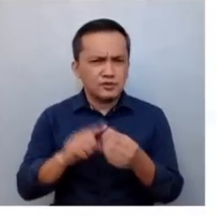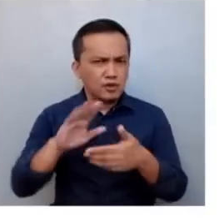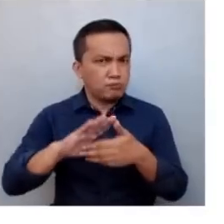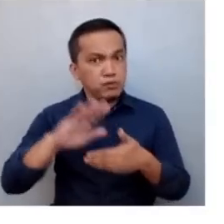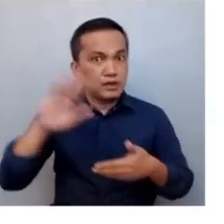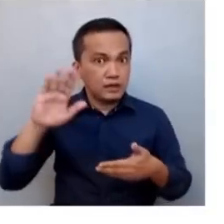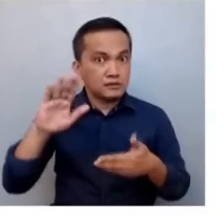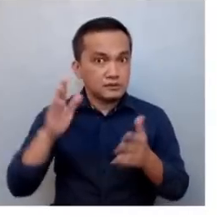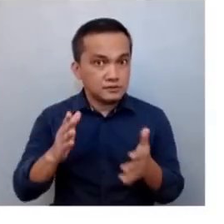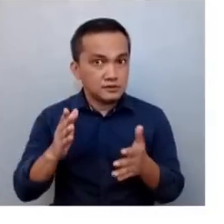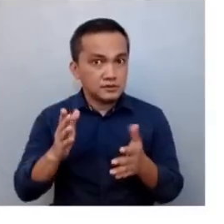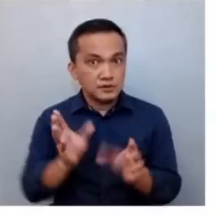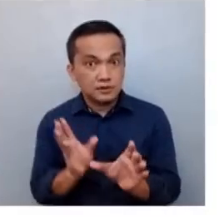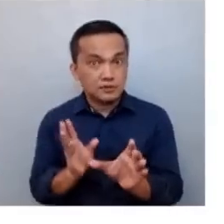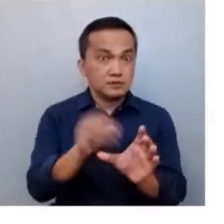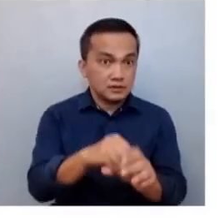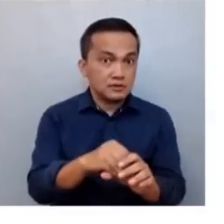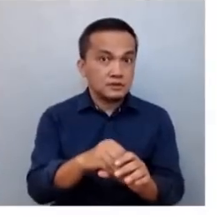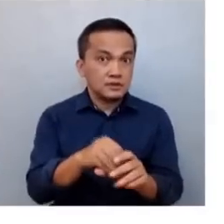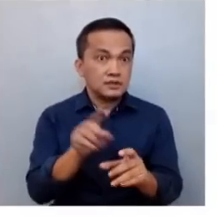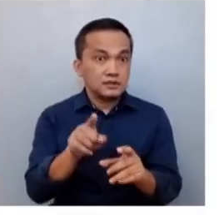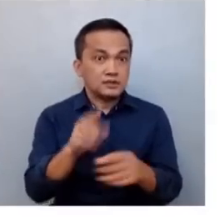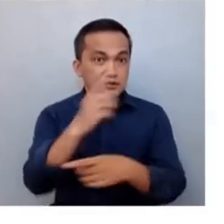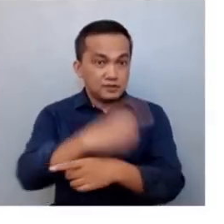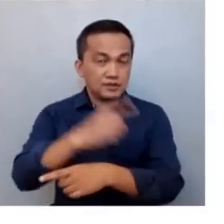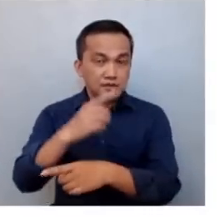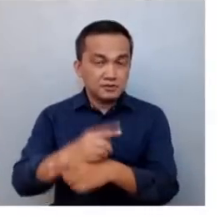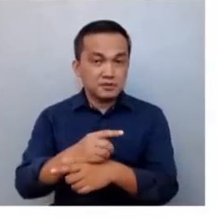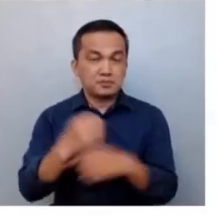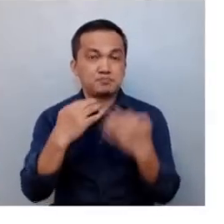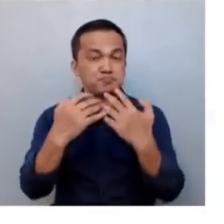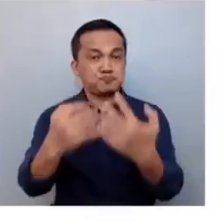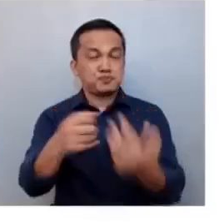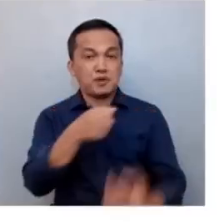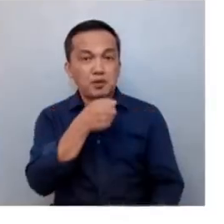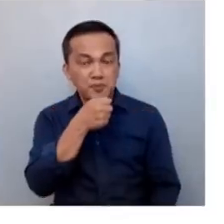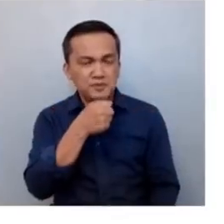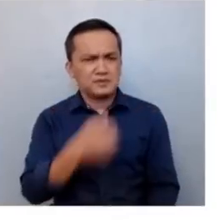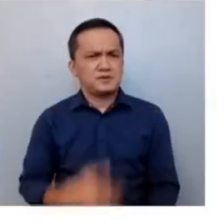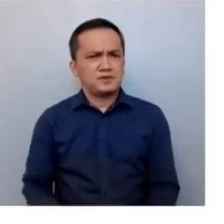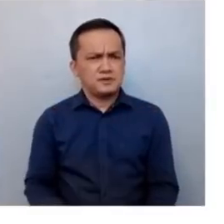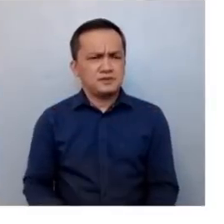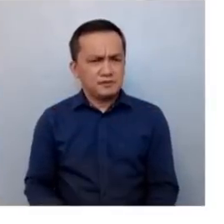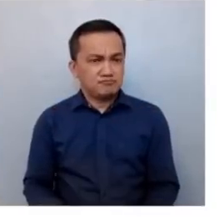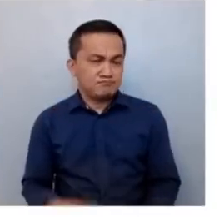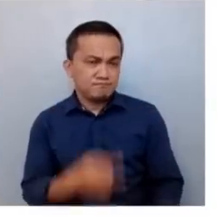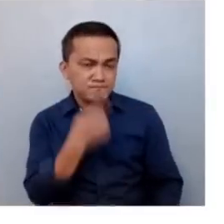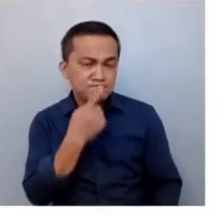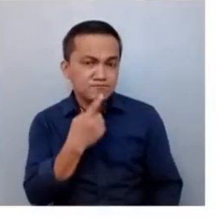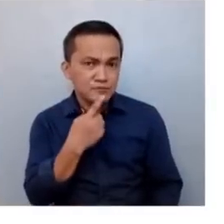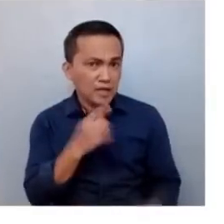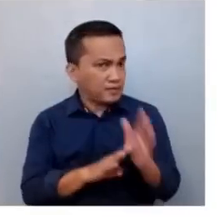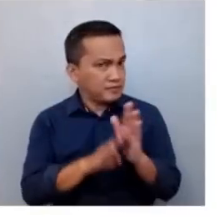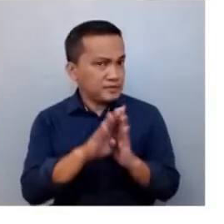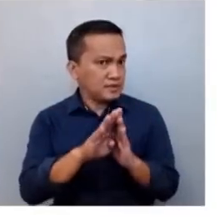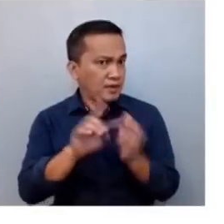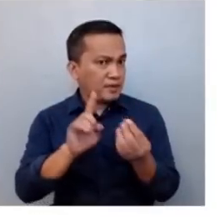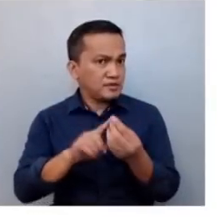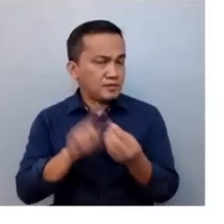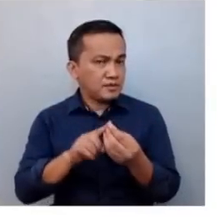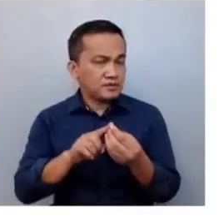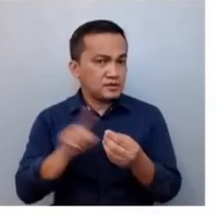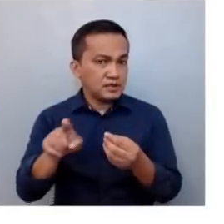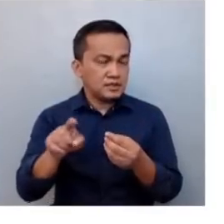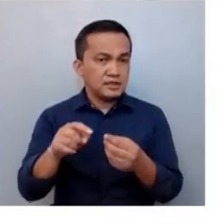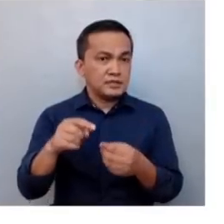part of the daily press briefing. Any development on that front when the press secretary